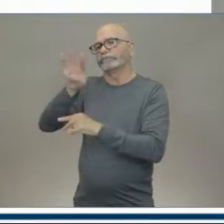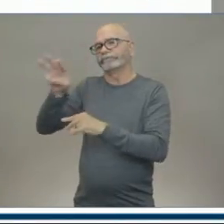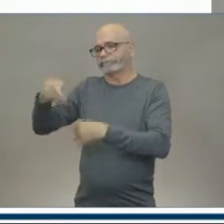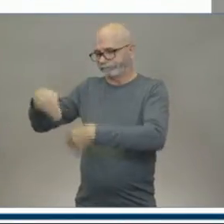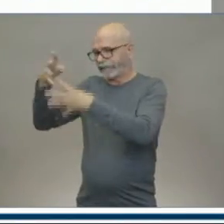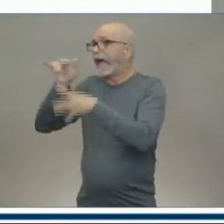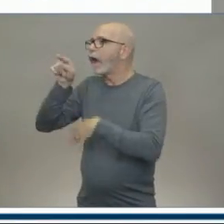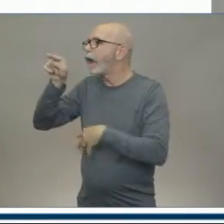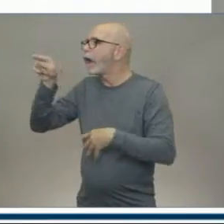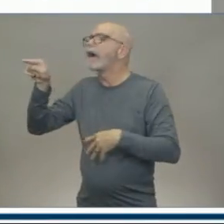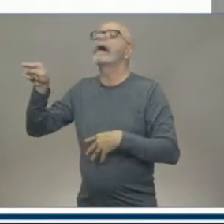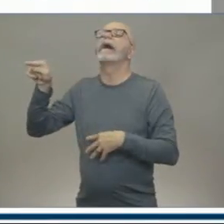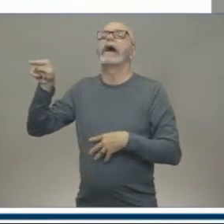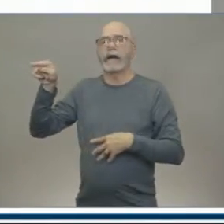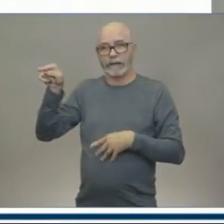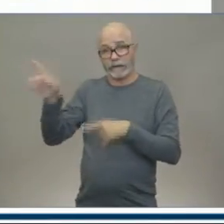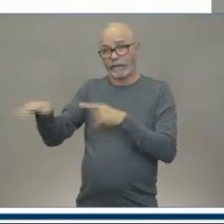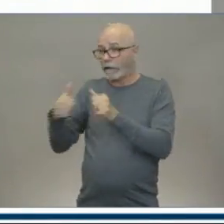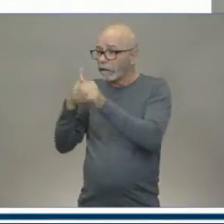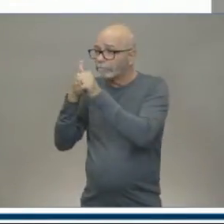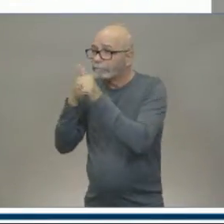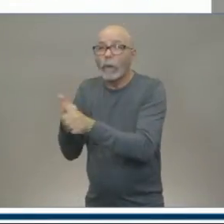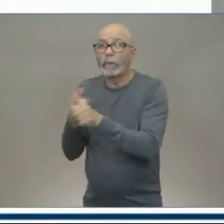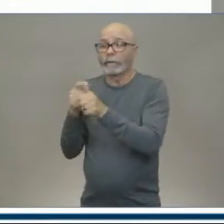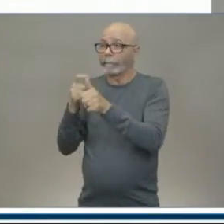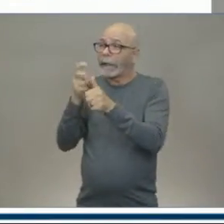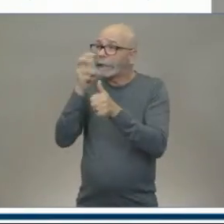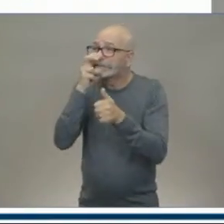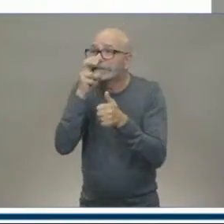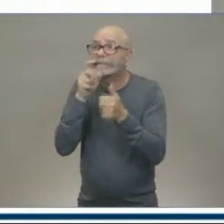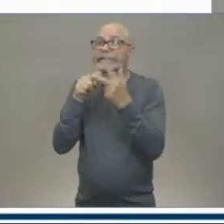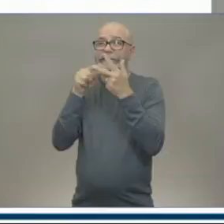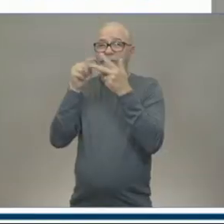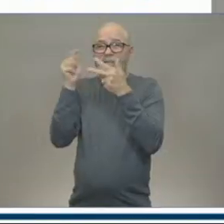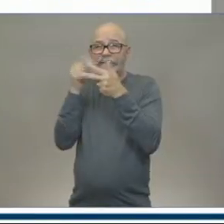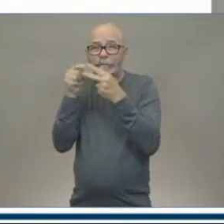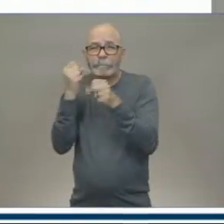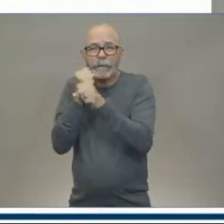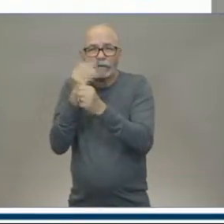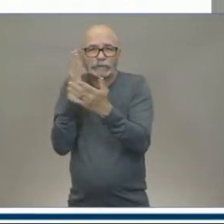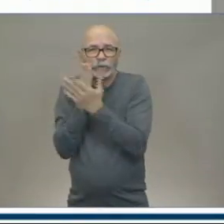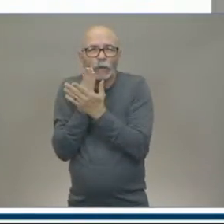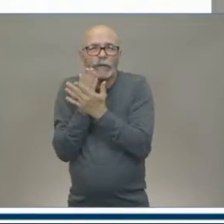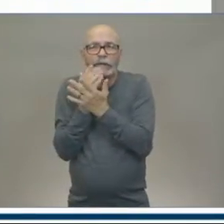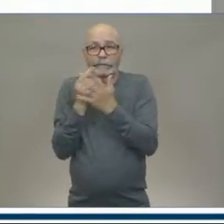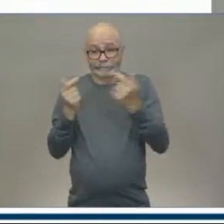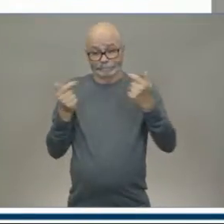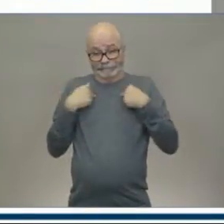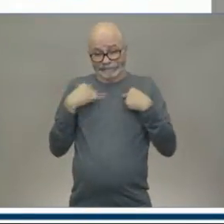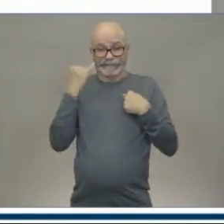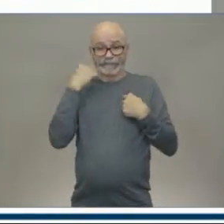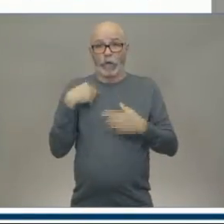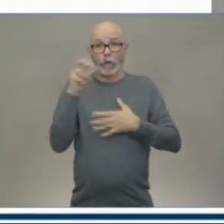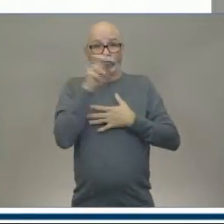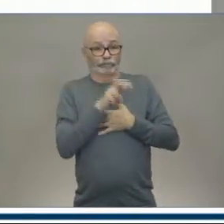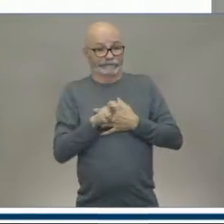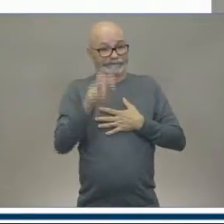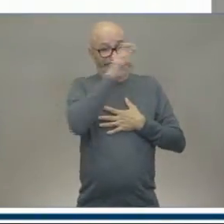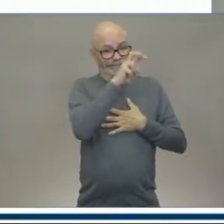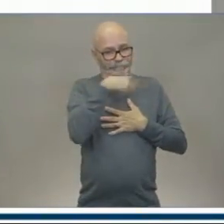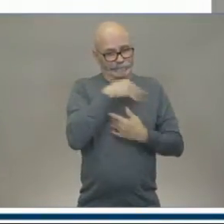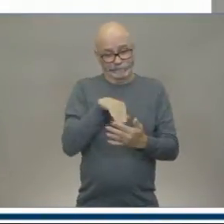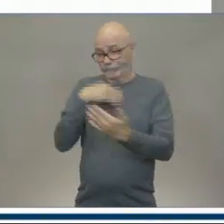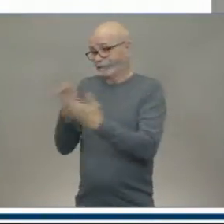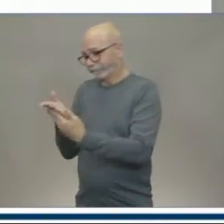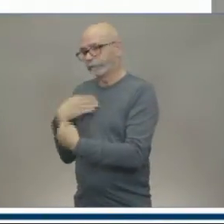be followed, and the protocol is all about making sure that the traveler quarantining doesn't come into close contact with